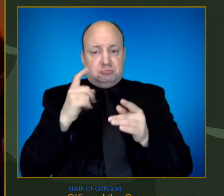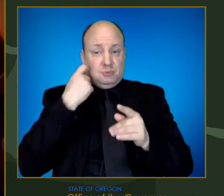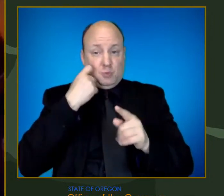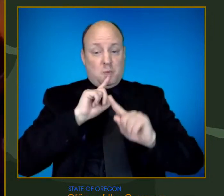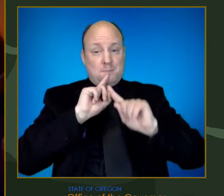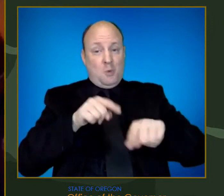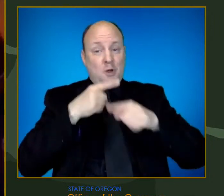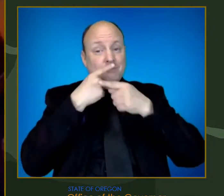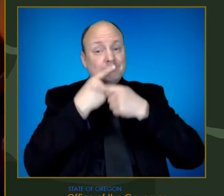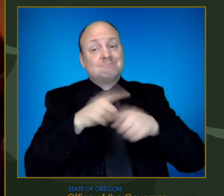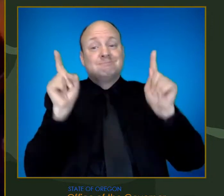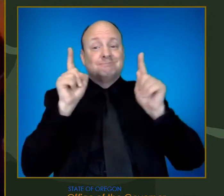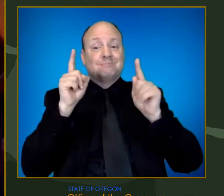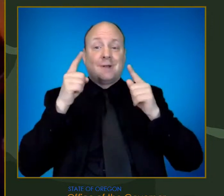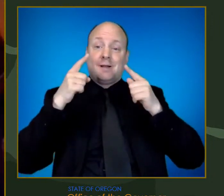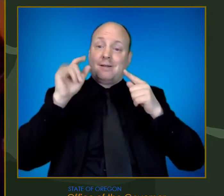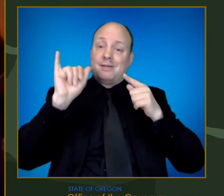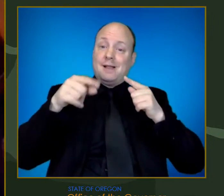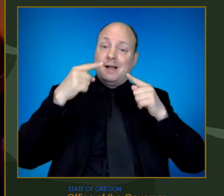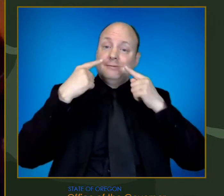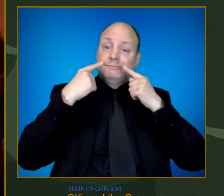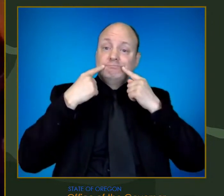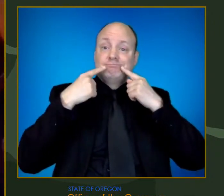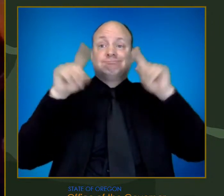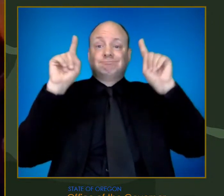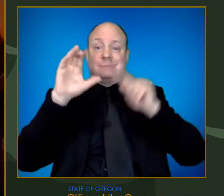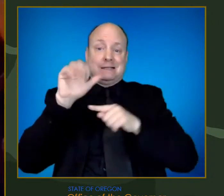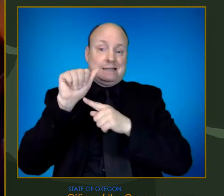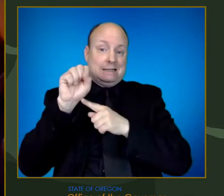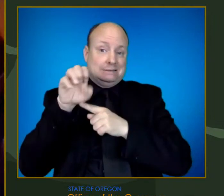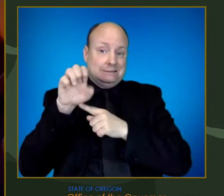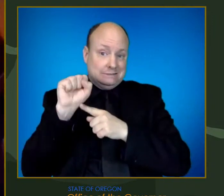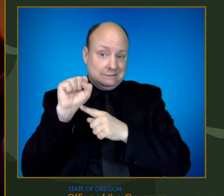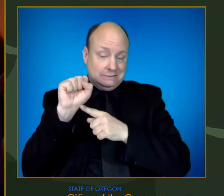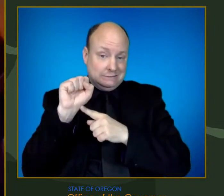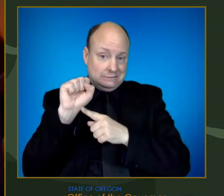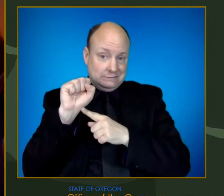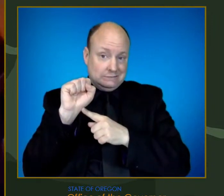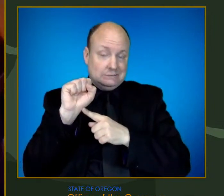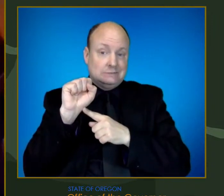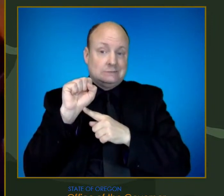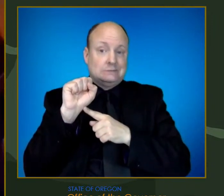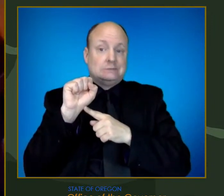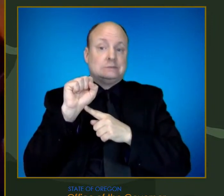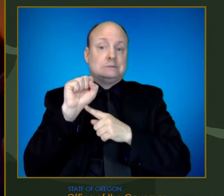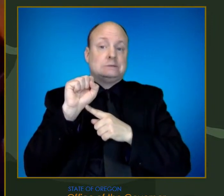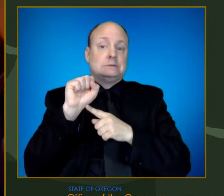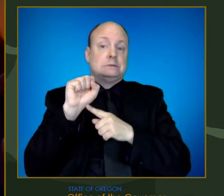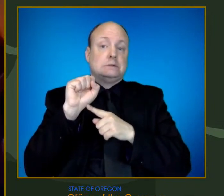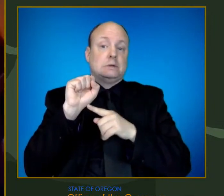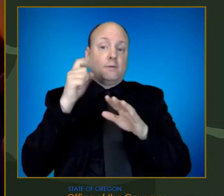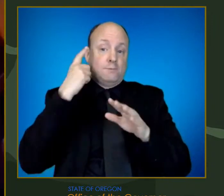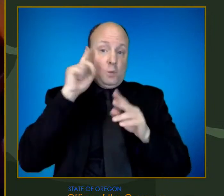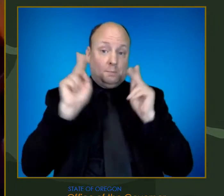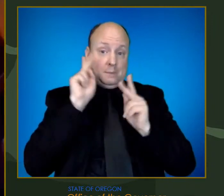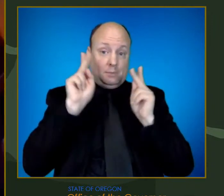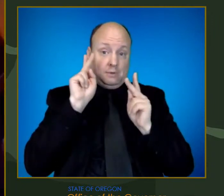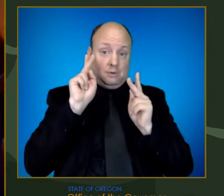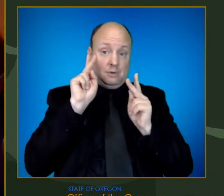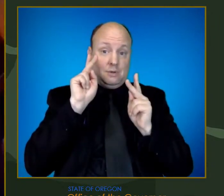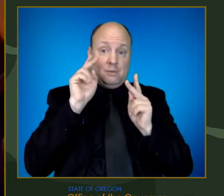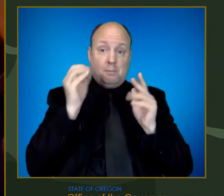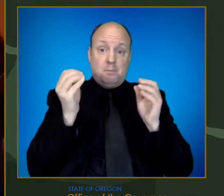is COVID-19 that is developed in people more than 2 weeks after they were fully vaccinated. We had